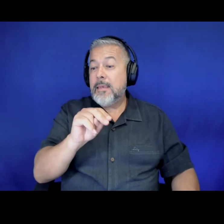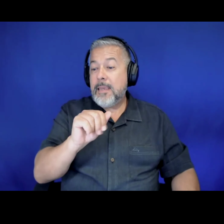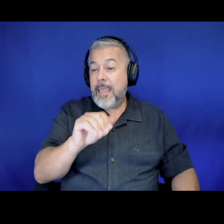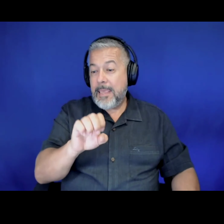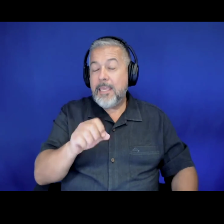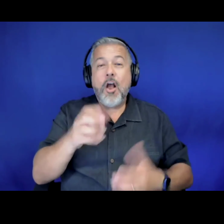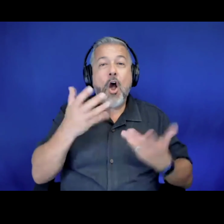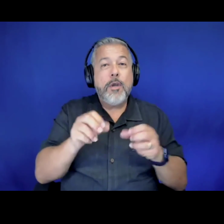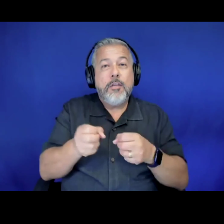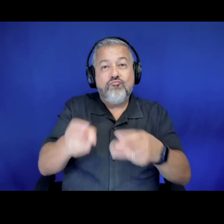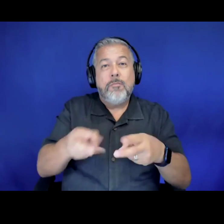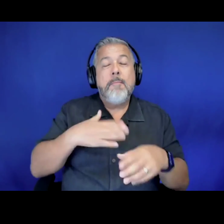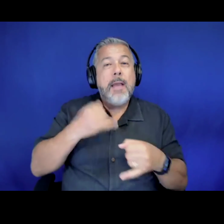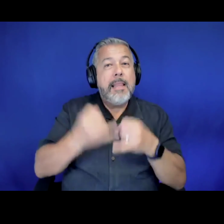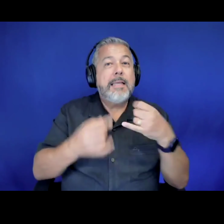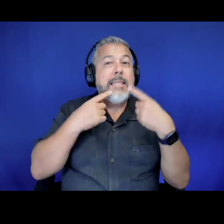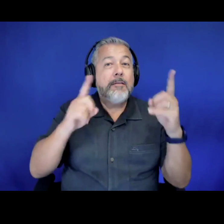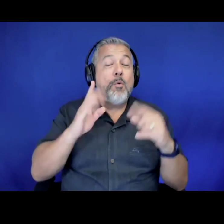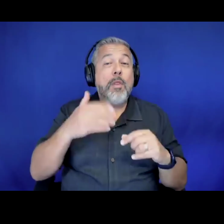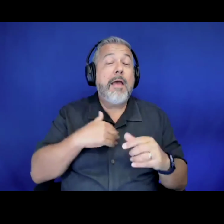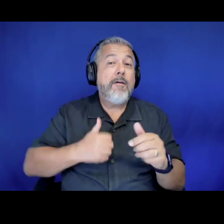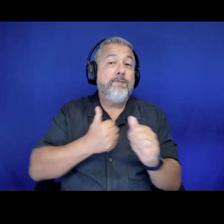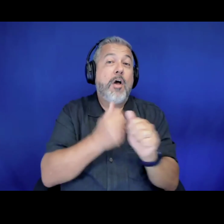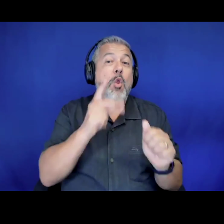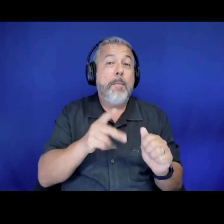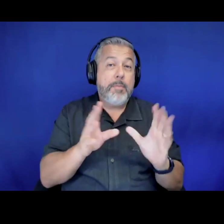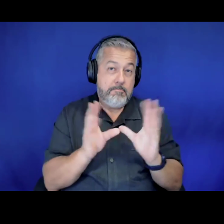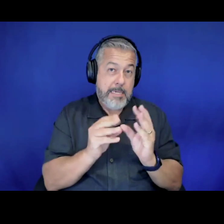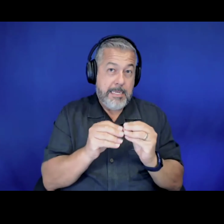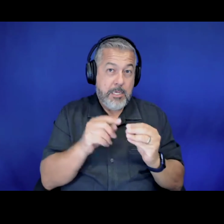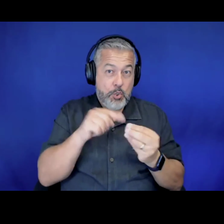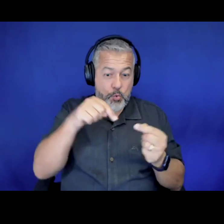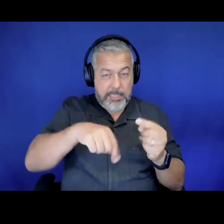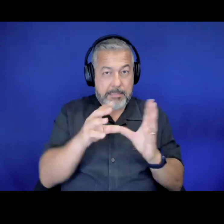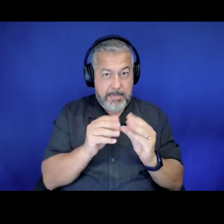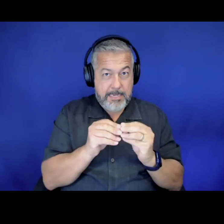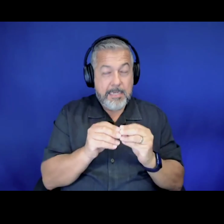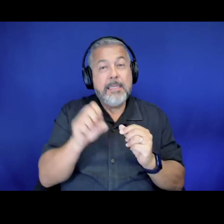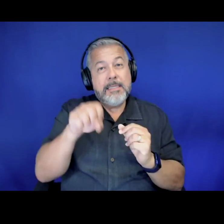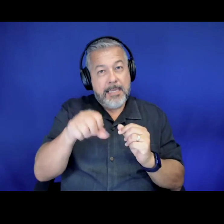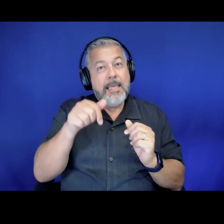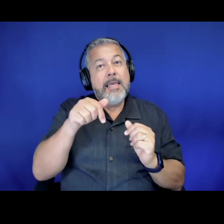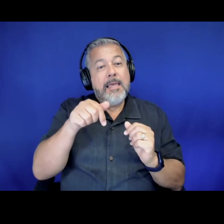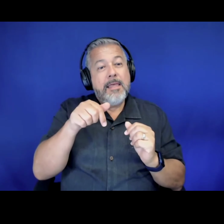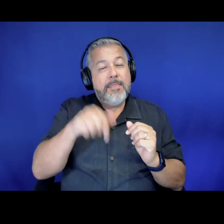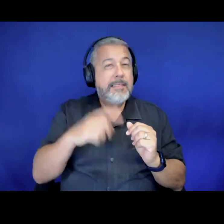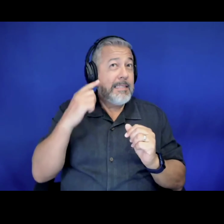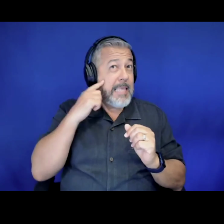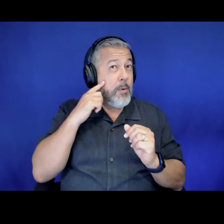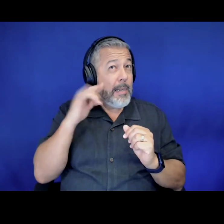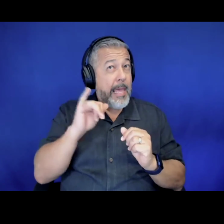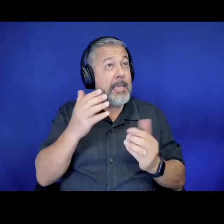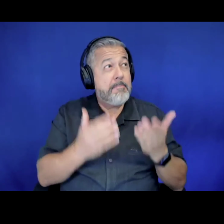announcement. We're gonna have a follow-up-ish to this. So yes, this one it sounded like it may have